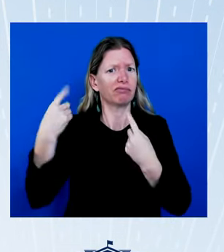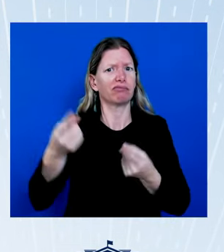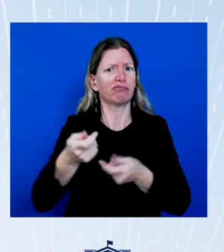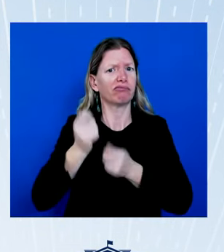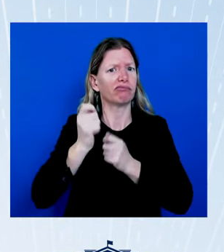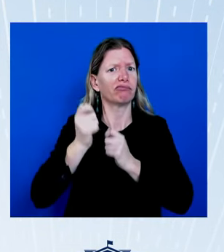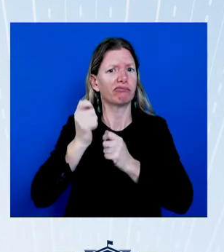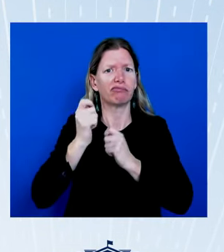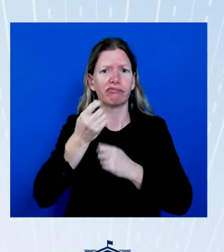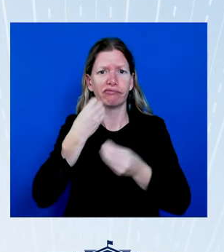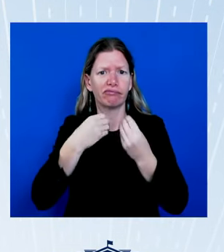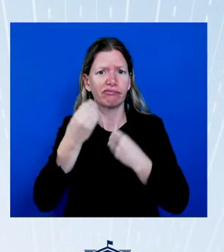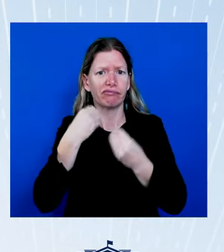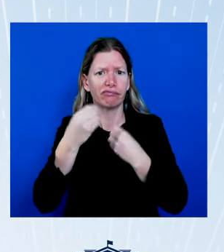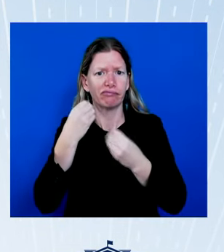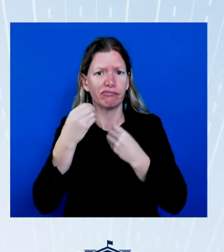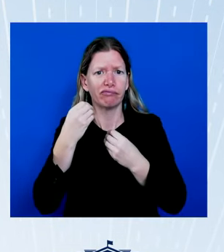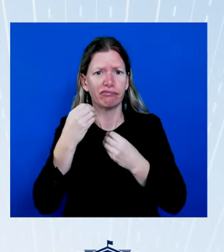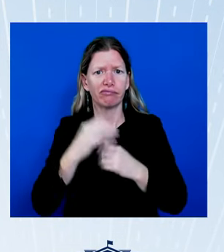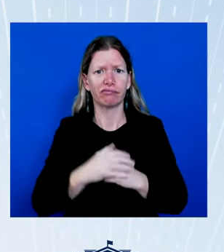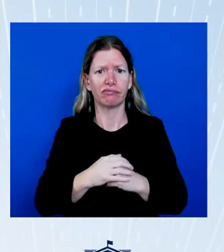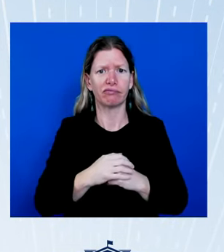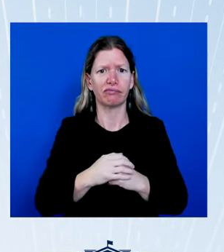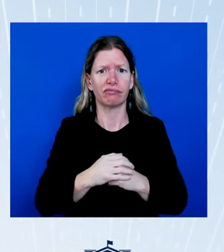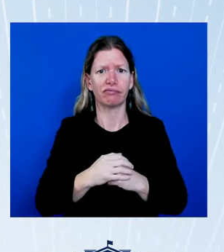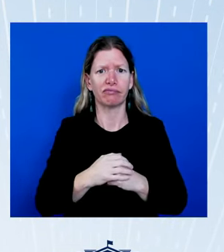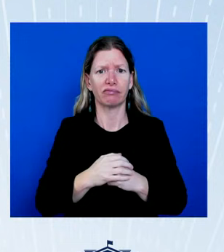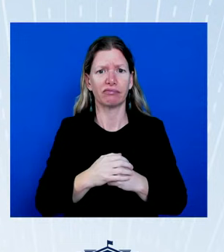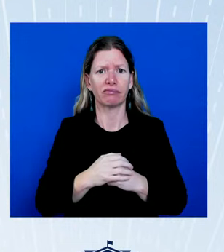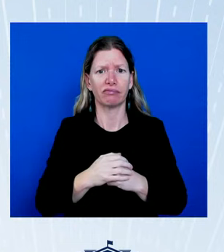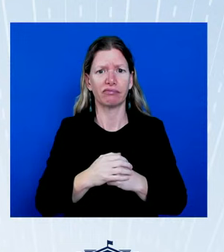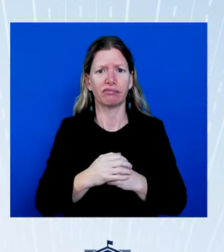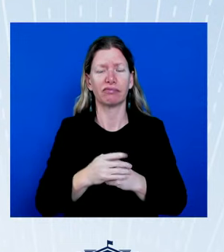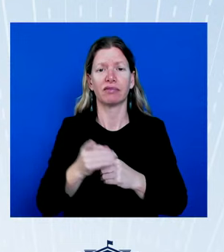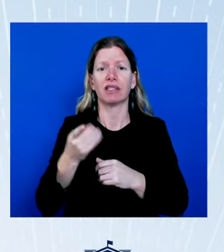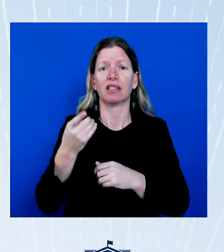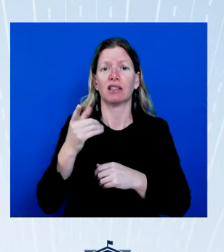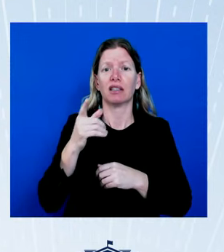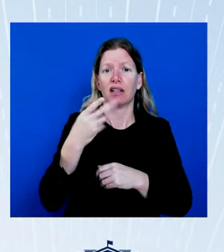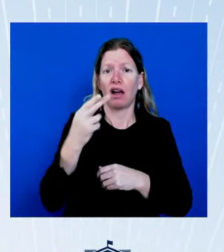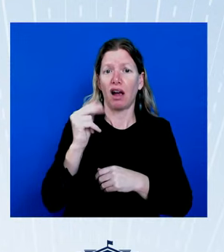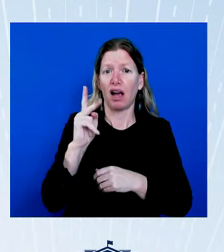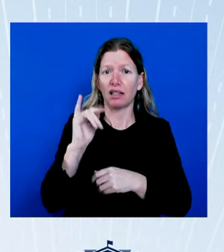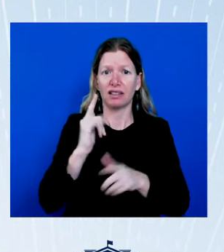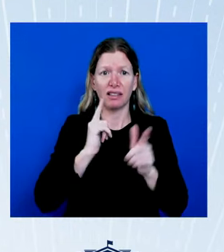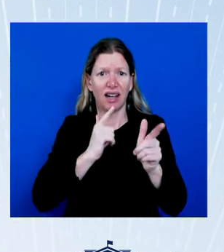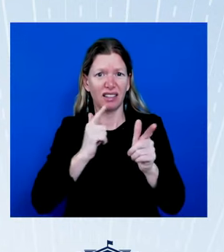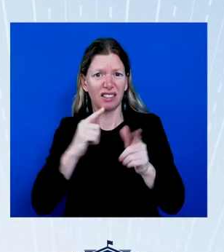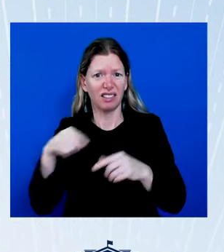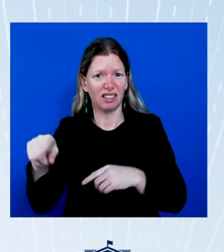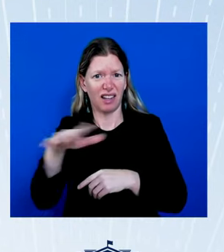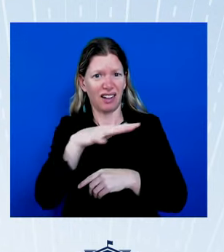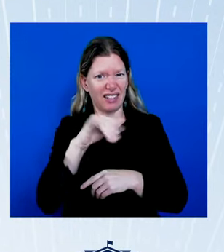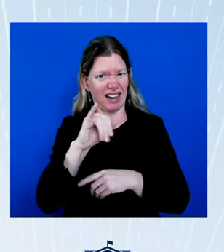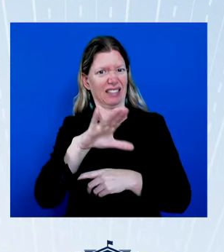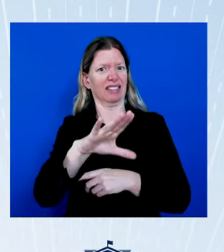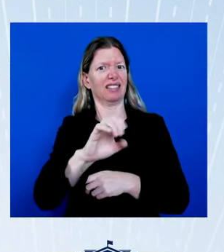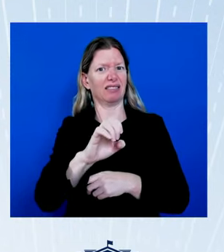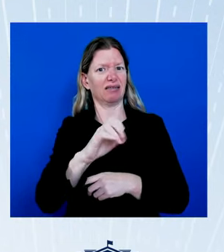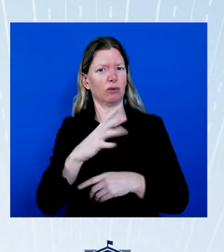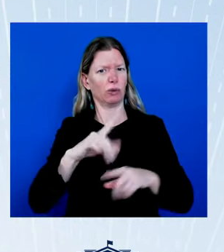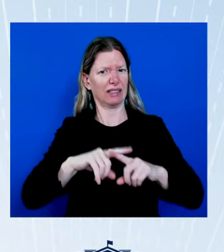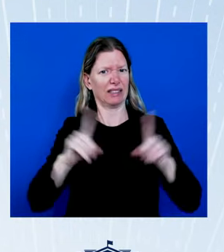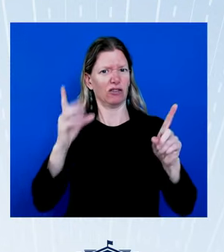on the ice pack, and the ice pack is changing and is becoming more northern. Some of the Native tribes have to travel farther to the ice